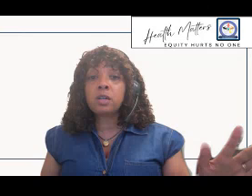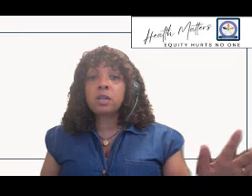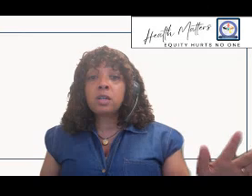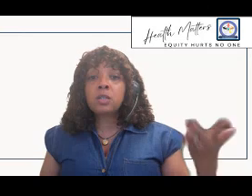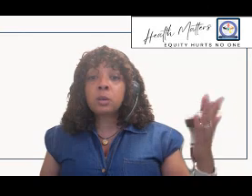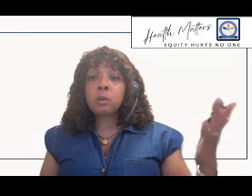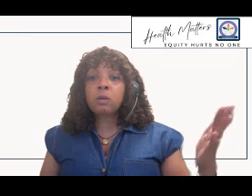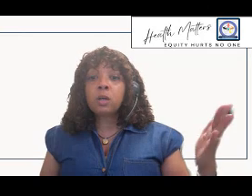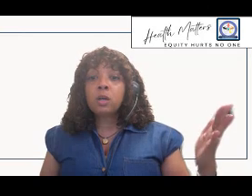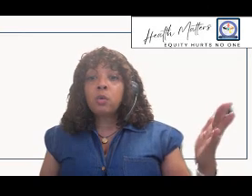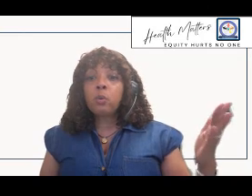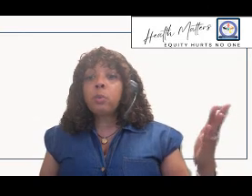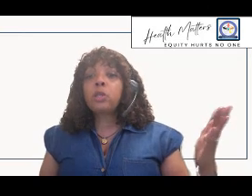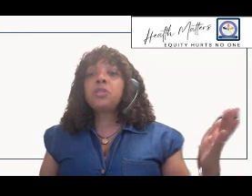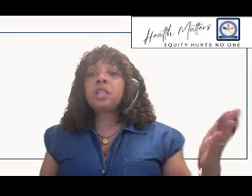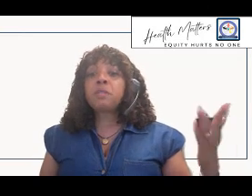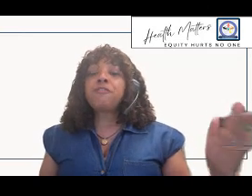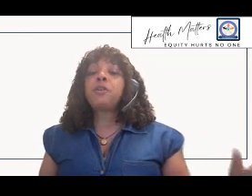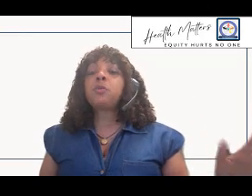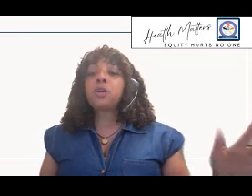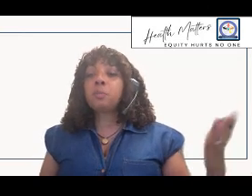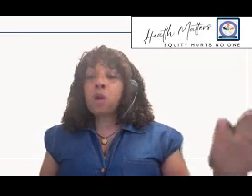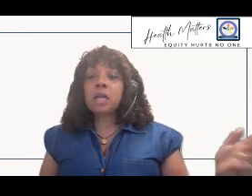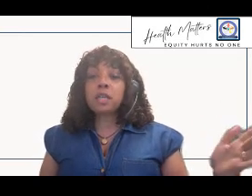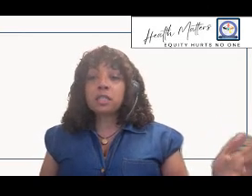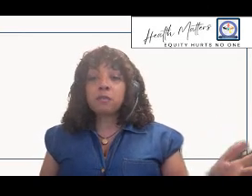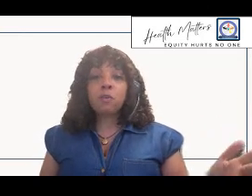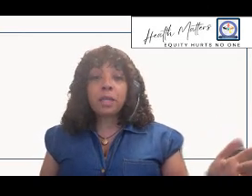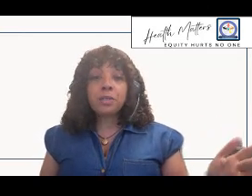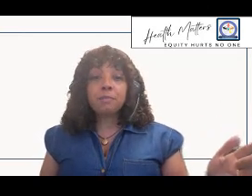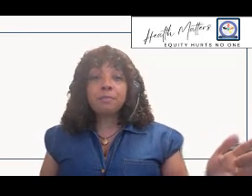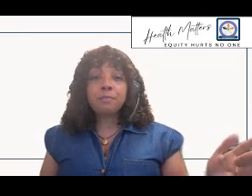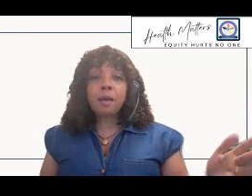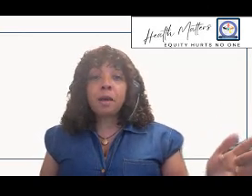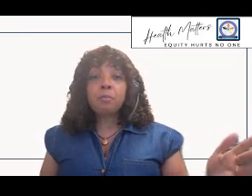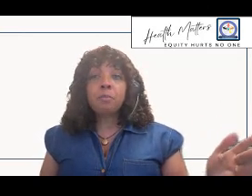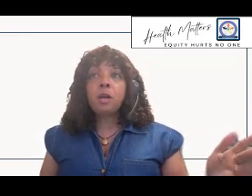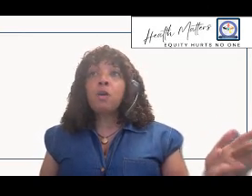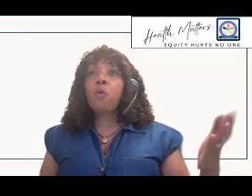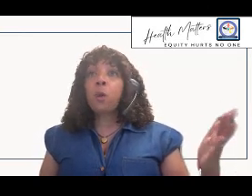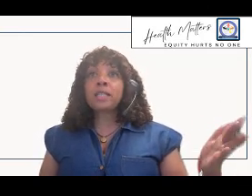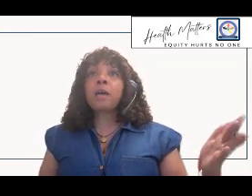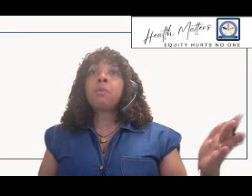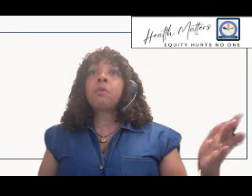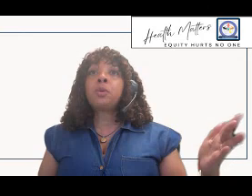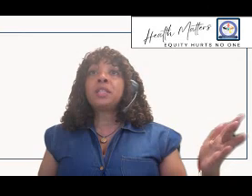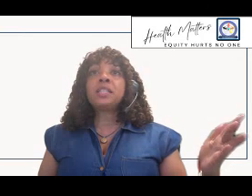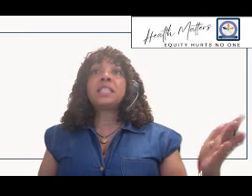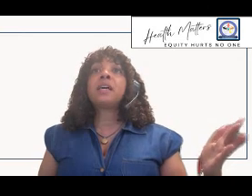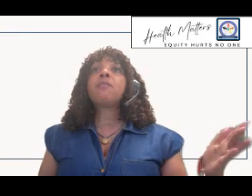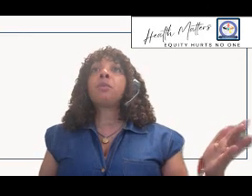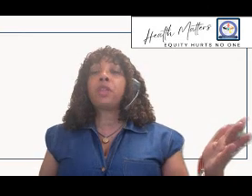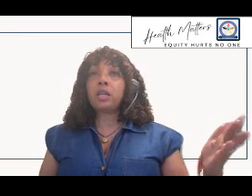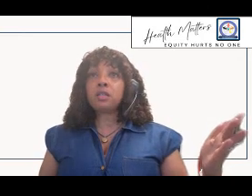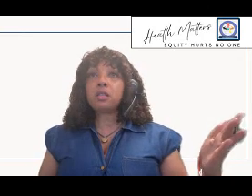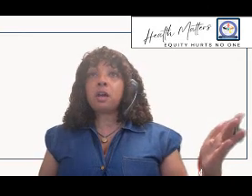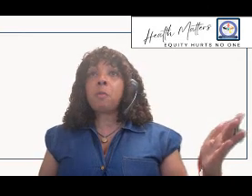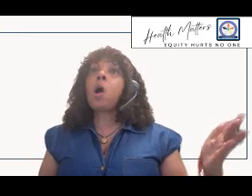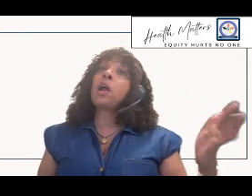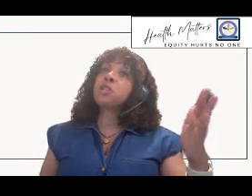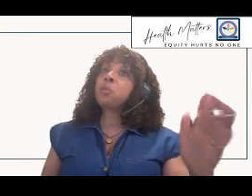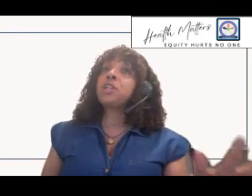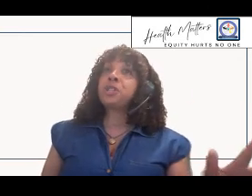categories. So we were using them to filter and process information. For example, you can see several